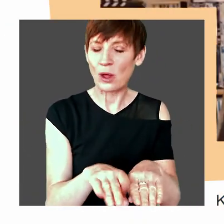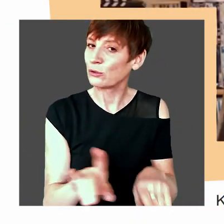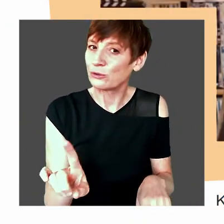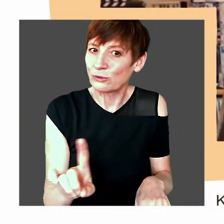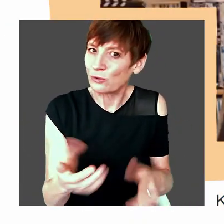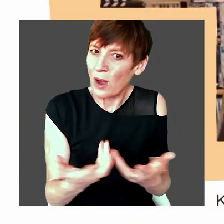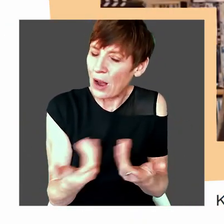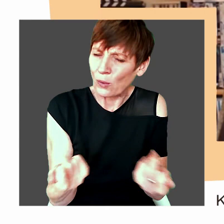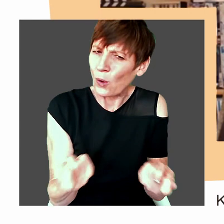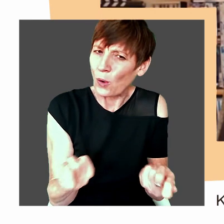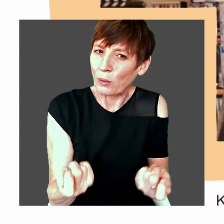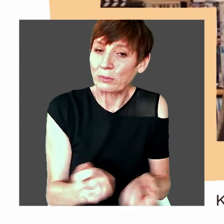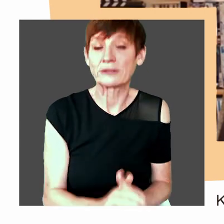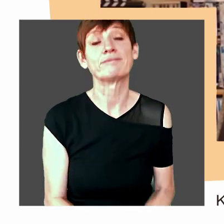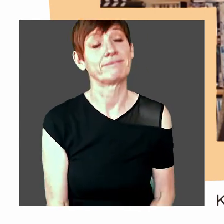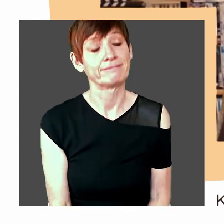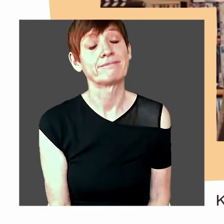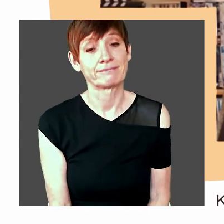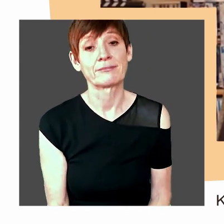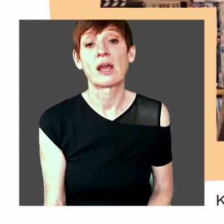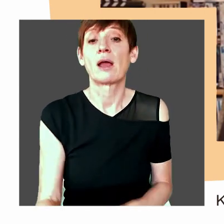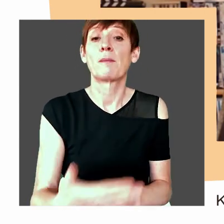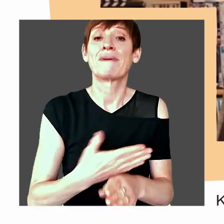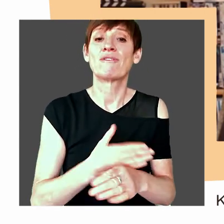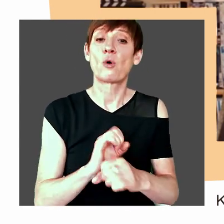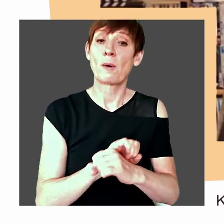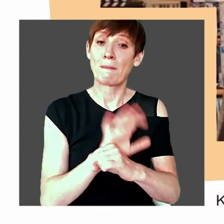Yeah, before pandemic, I have